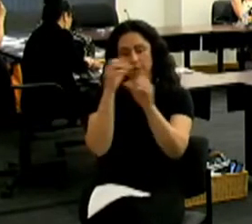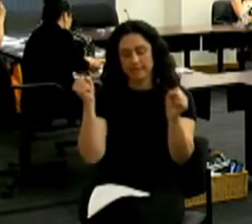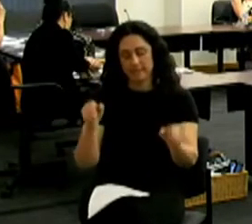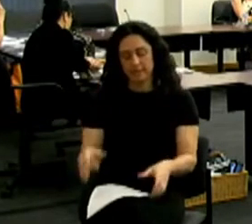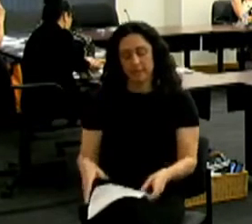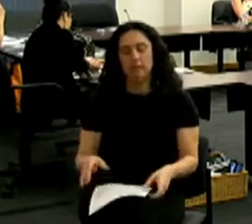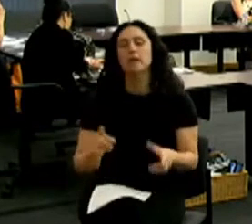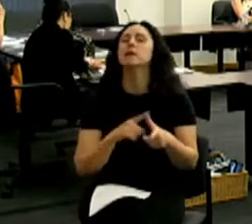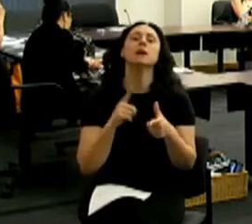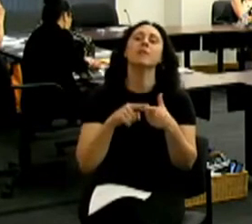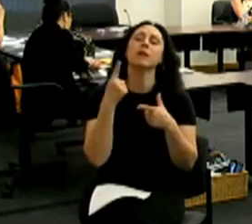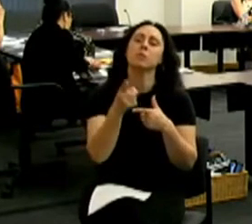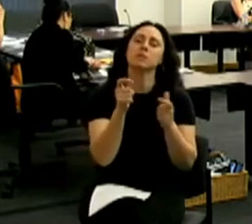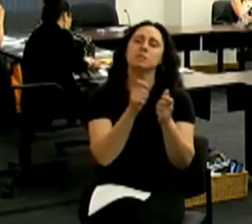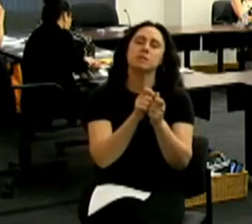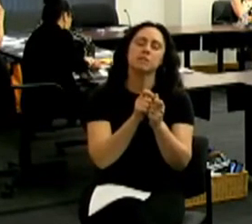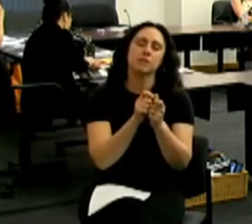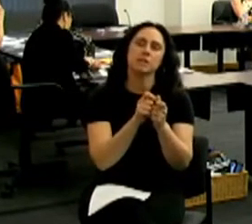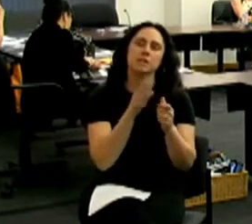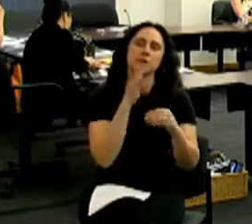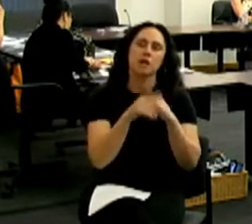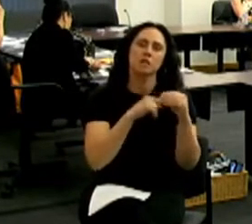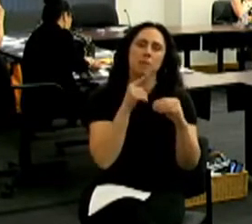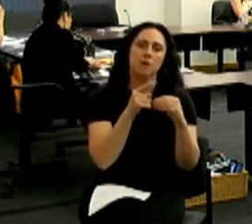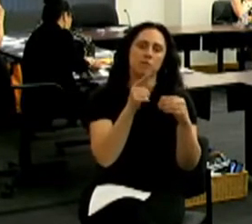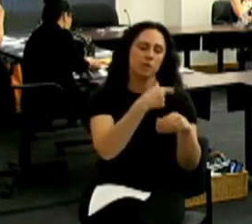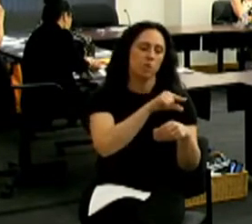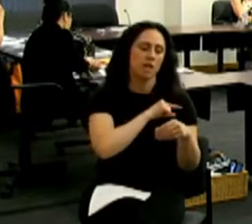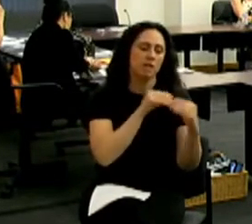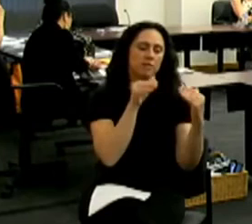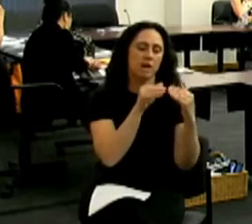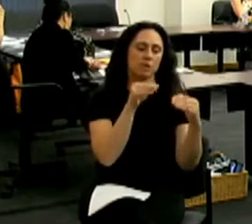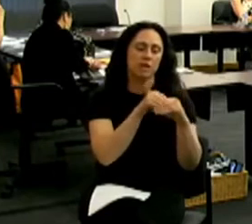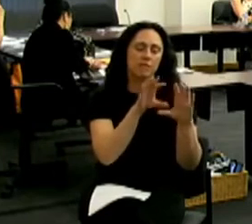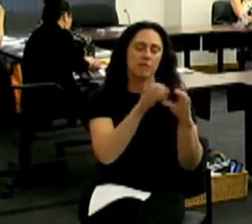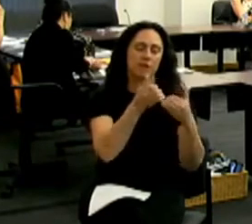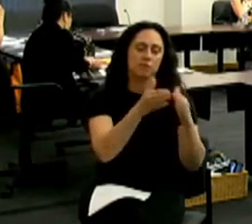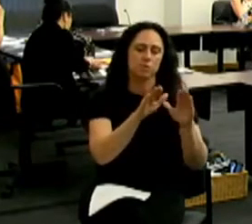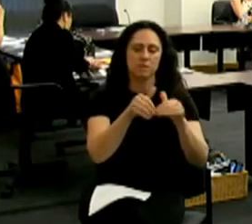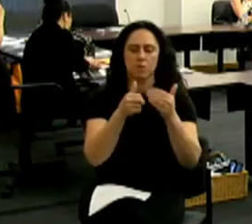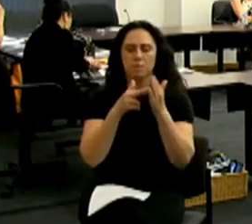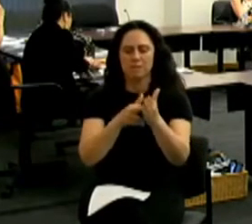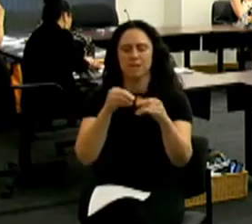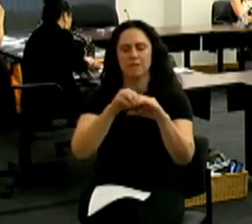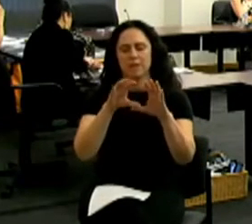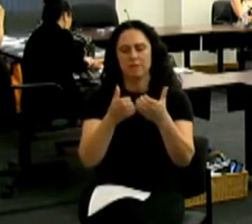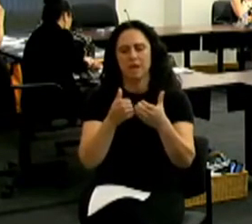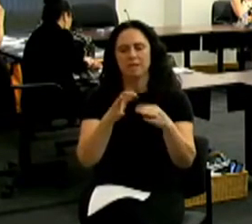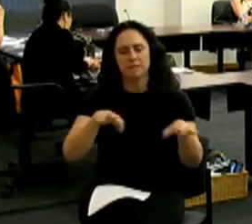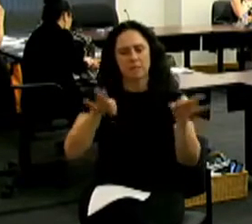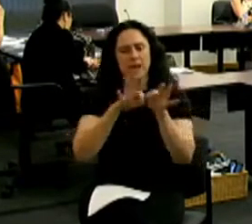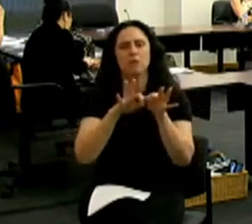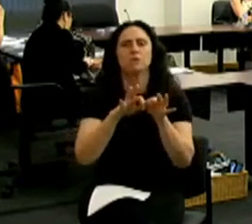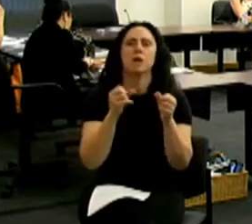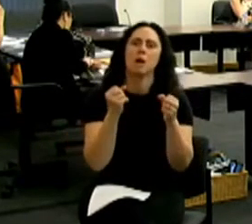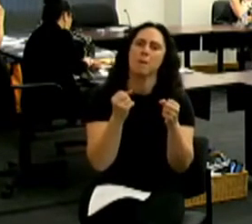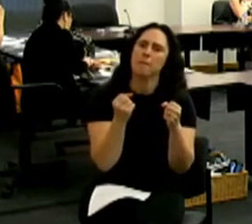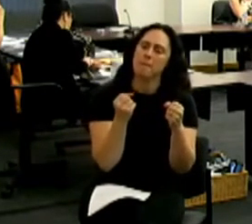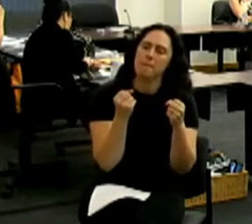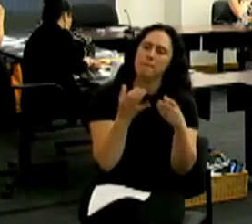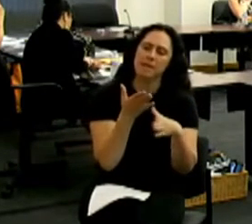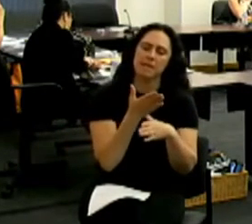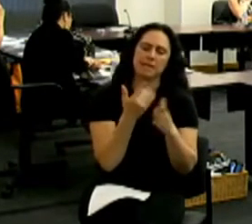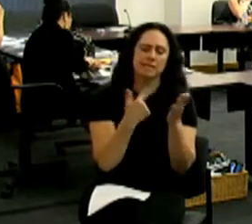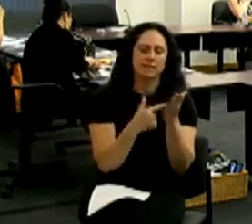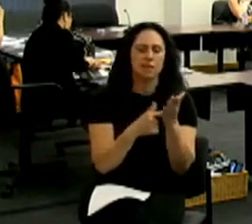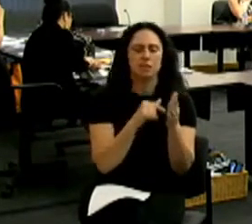Then there was one that specifically addressed equality and equity in the classrooms and how representation in the classroom matters. There were many highlights, including